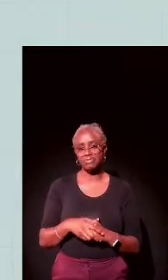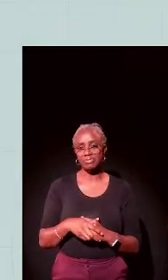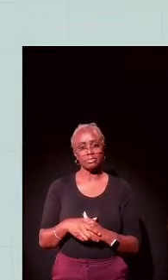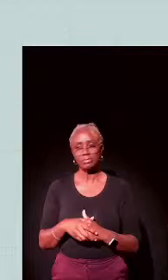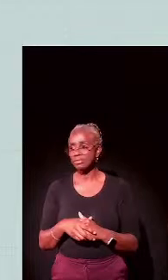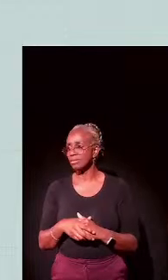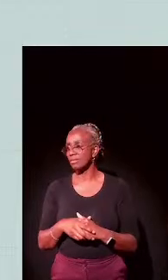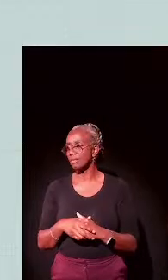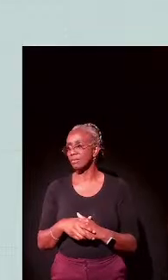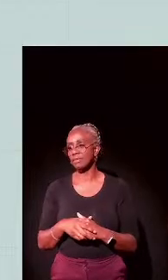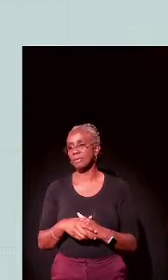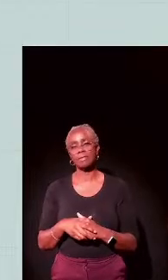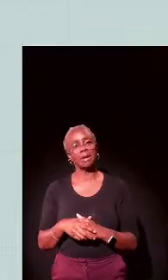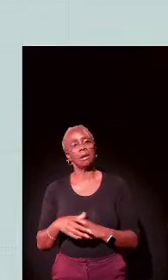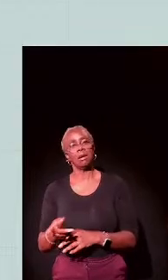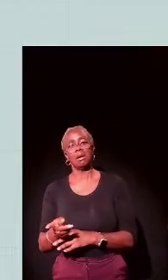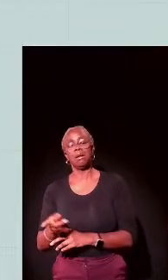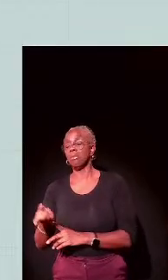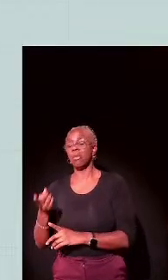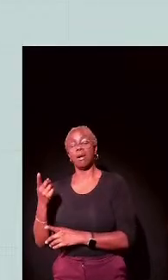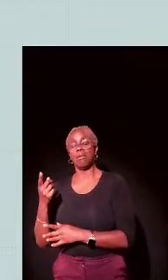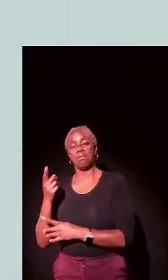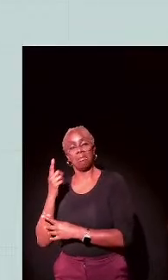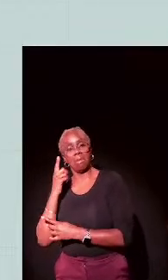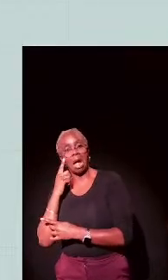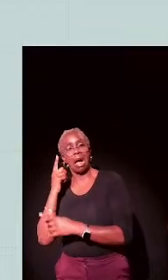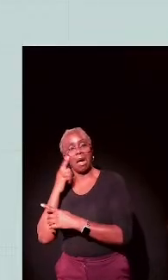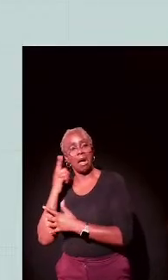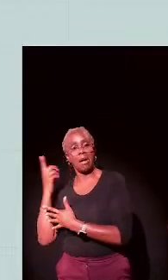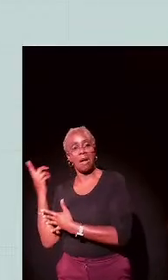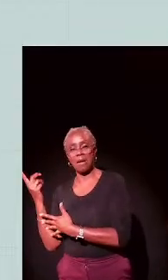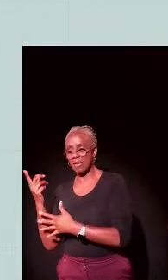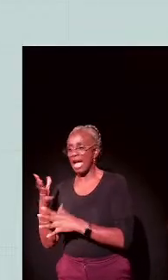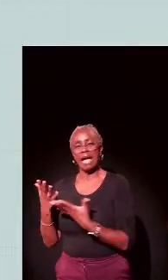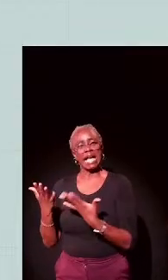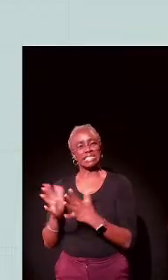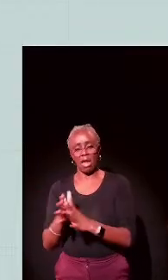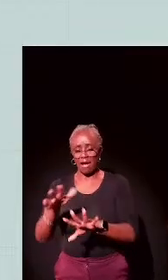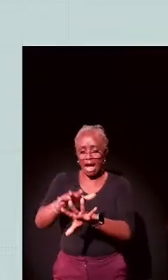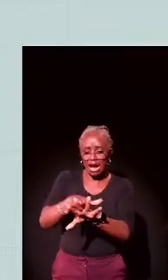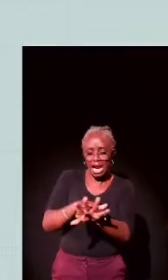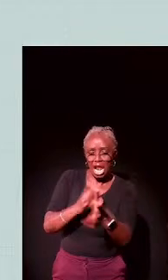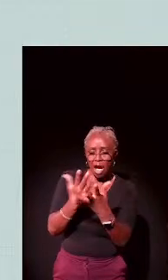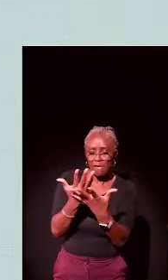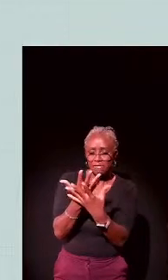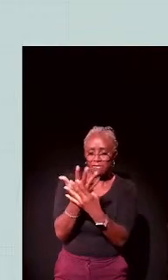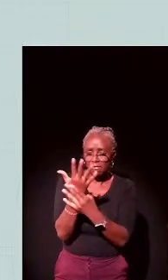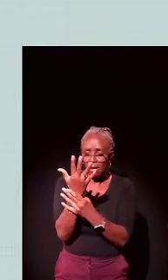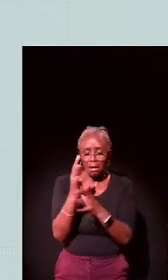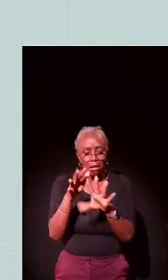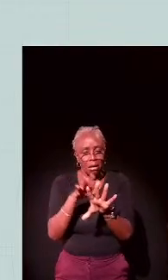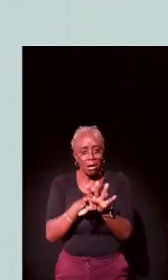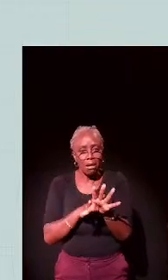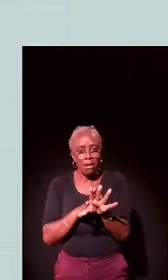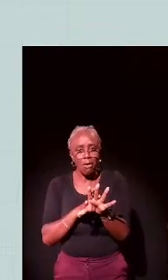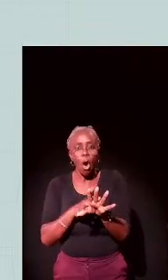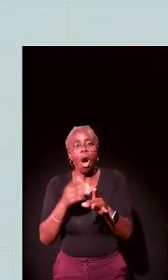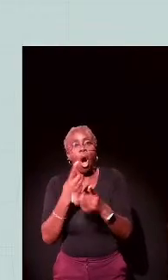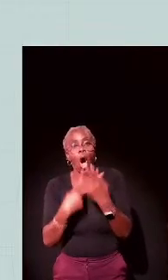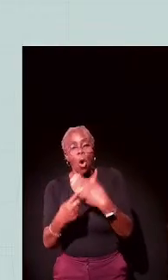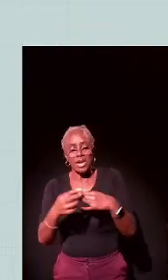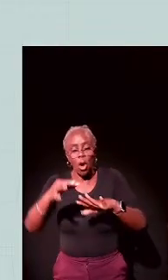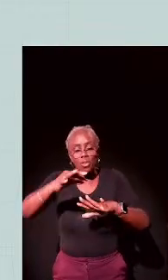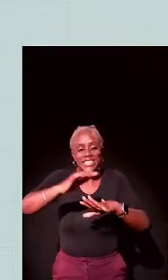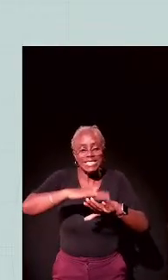how it looks, maybe to start with, is that it's a glove-like interface, but it only has gloves on the tip of your fingers, so